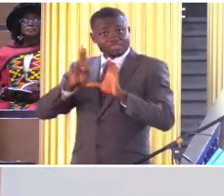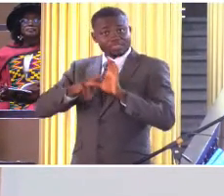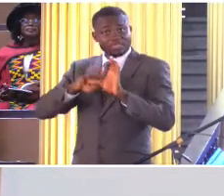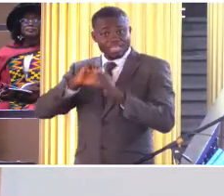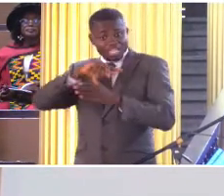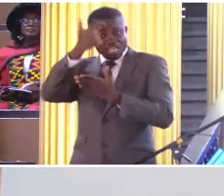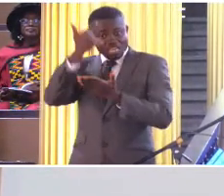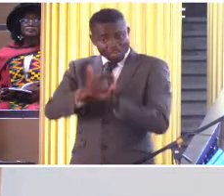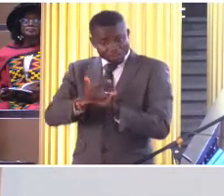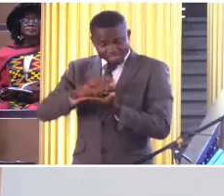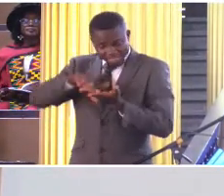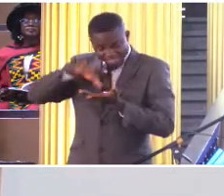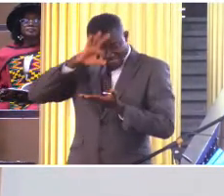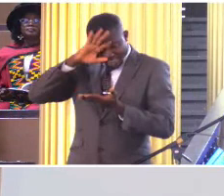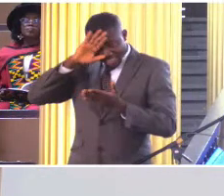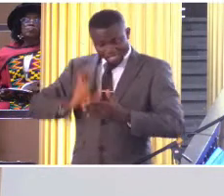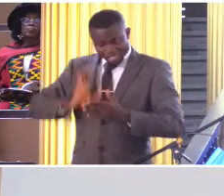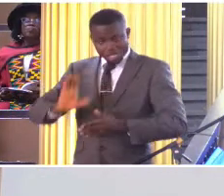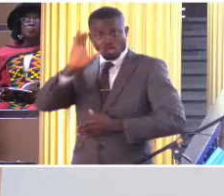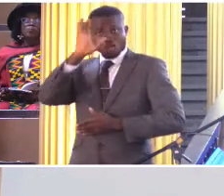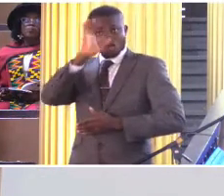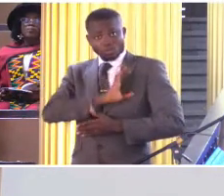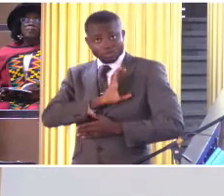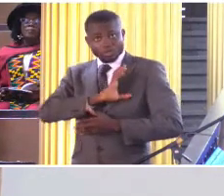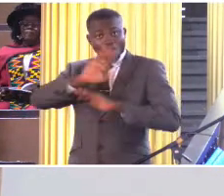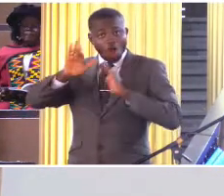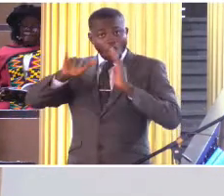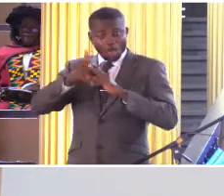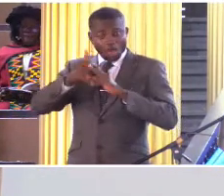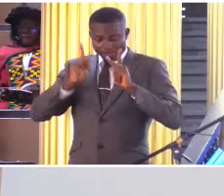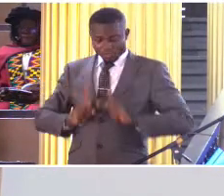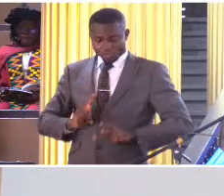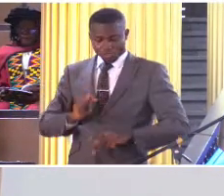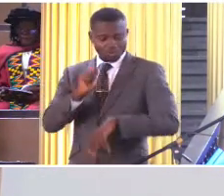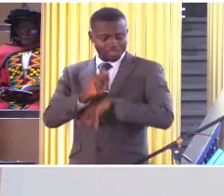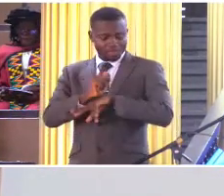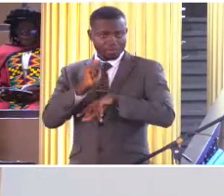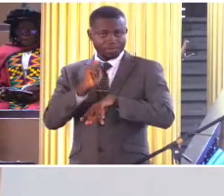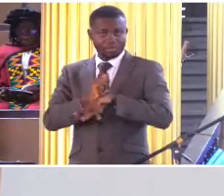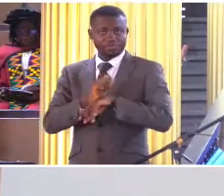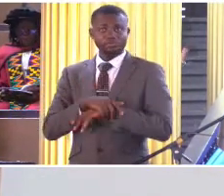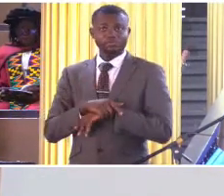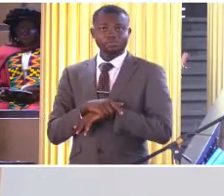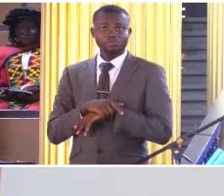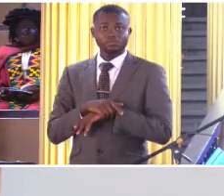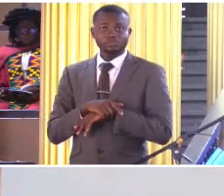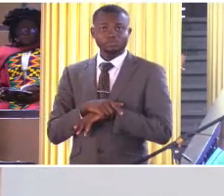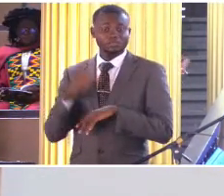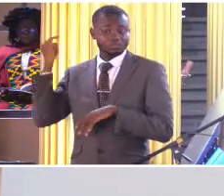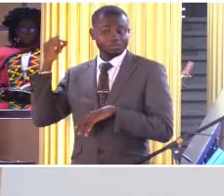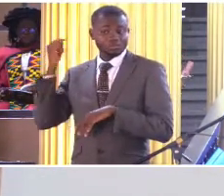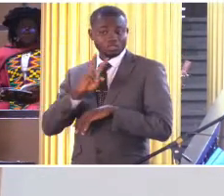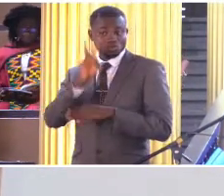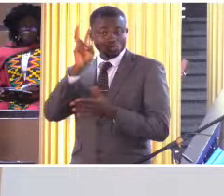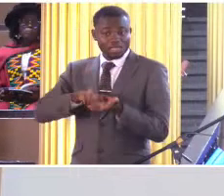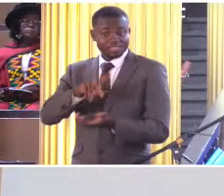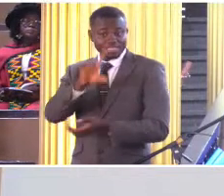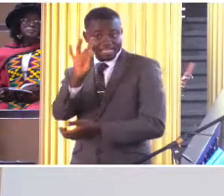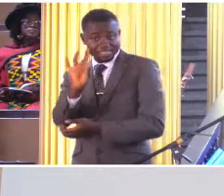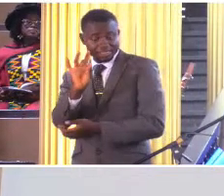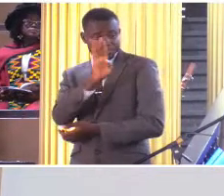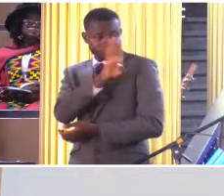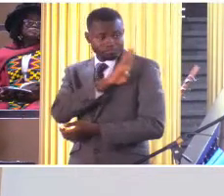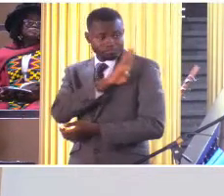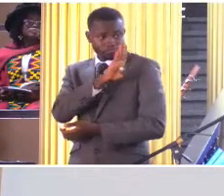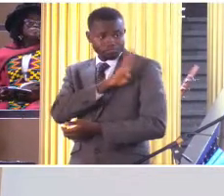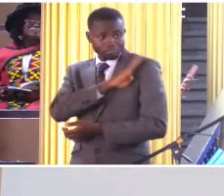Studies Committee at the Department of Physiotherapy. Since 2008, Professor Bello has served